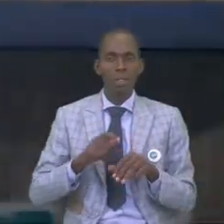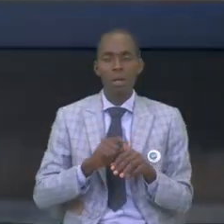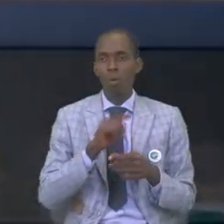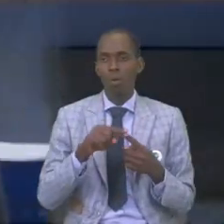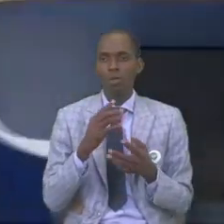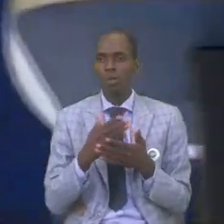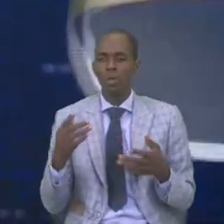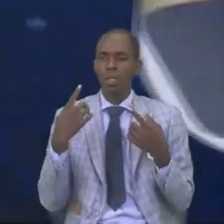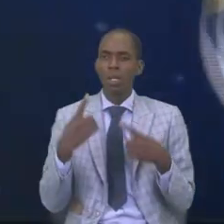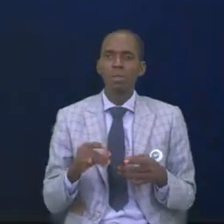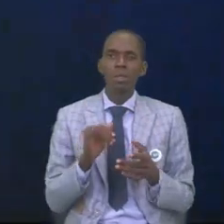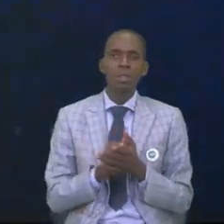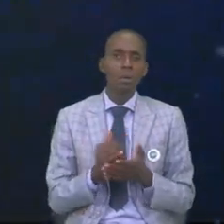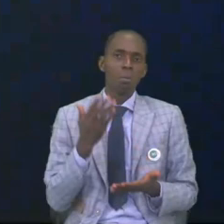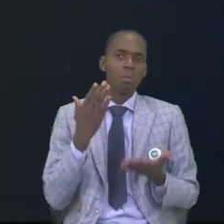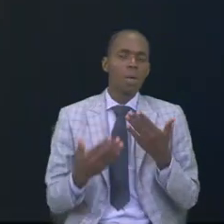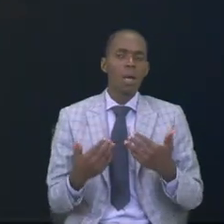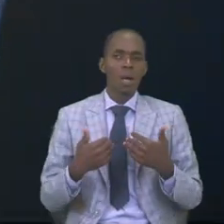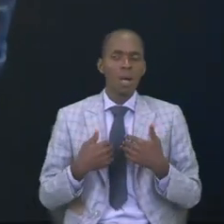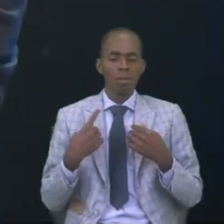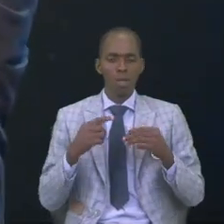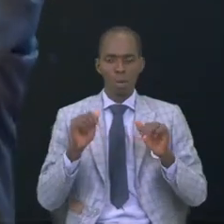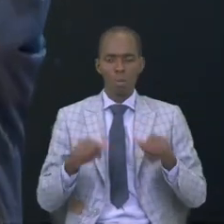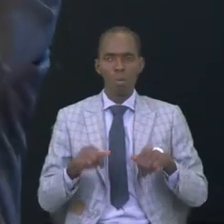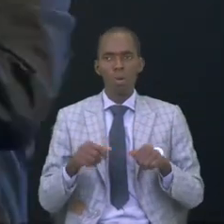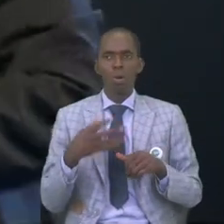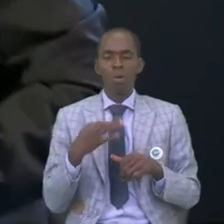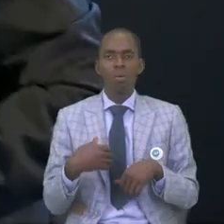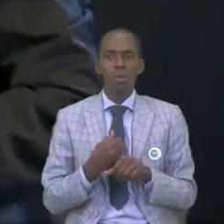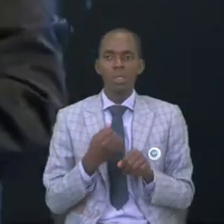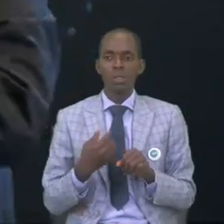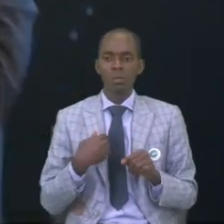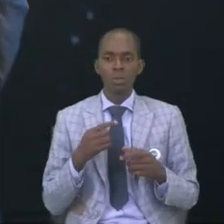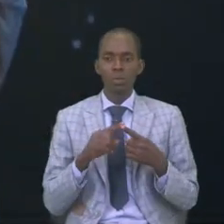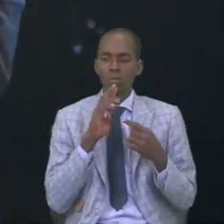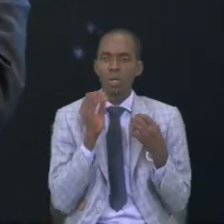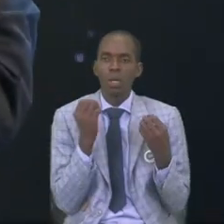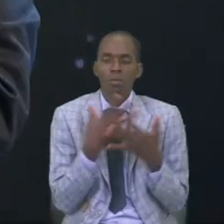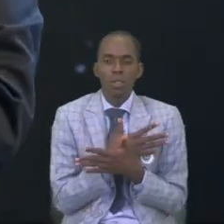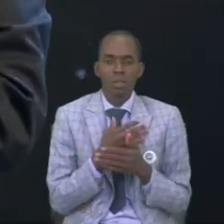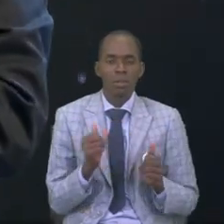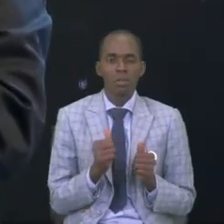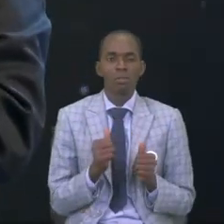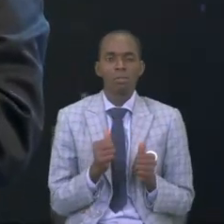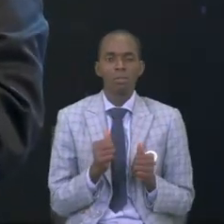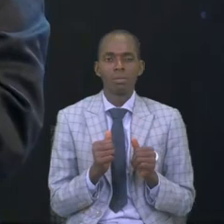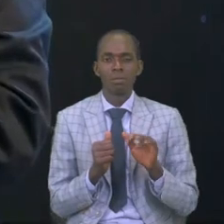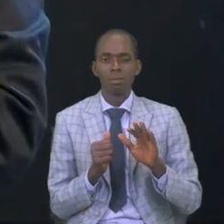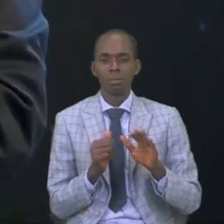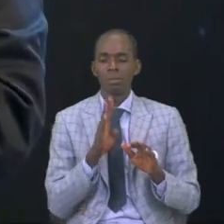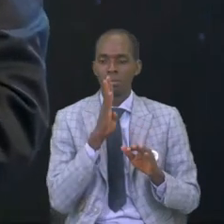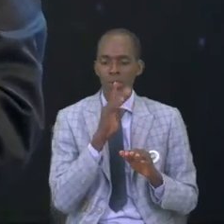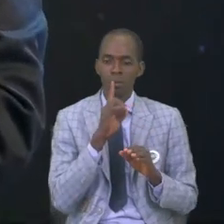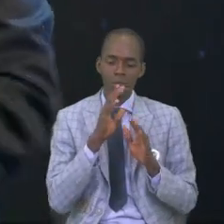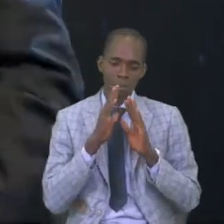know, might have the possibility of jolting me, of shaking me a bit, I say, be steady. Be cool,